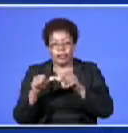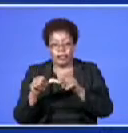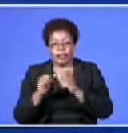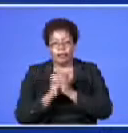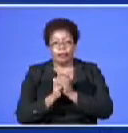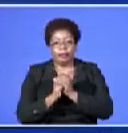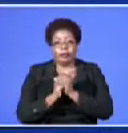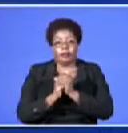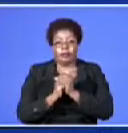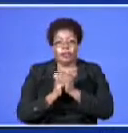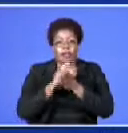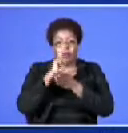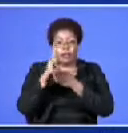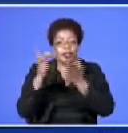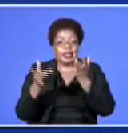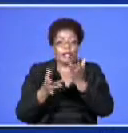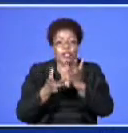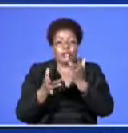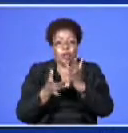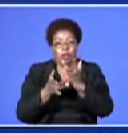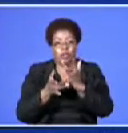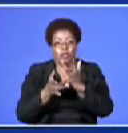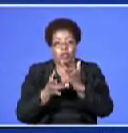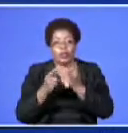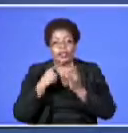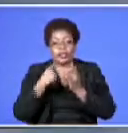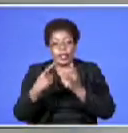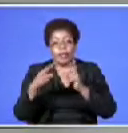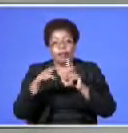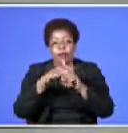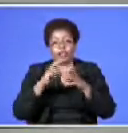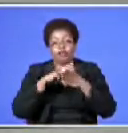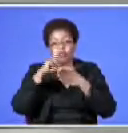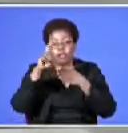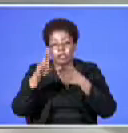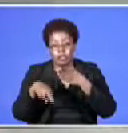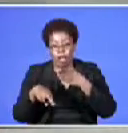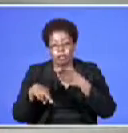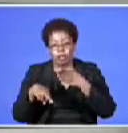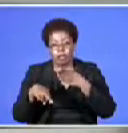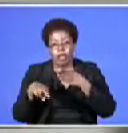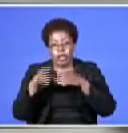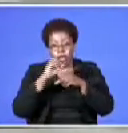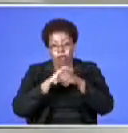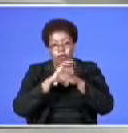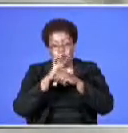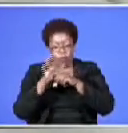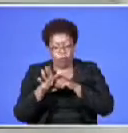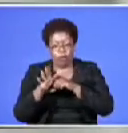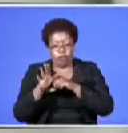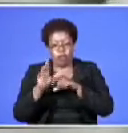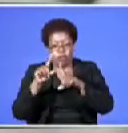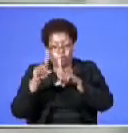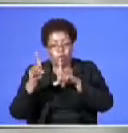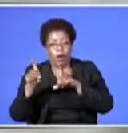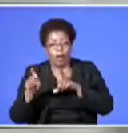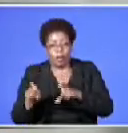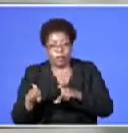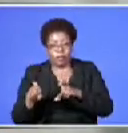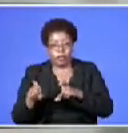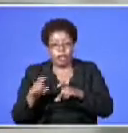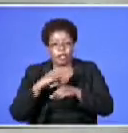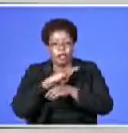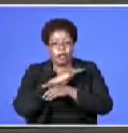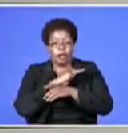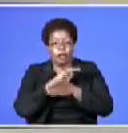With biotechnology company Moderna seeing positive results early in its COVID-19 vaccine trials, Deputy Chief Medical